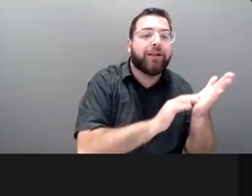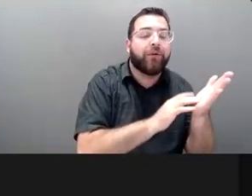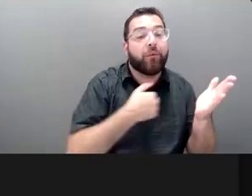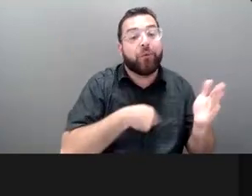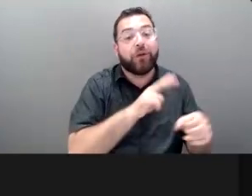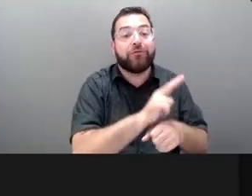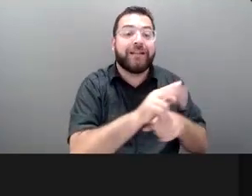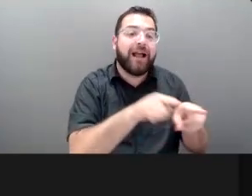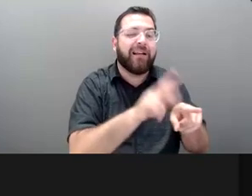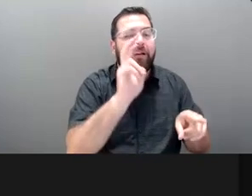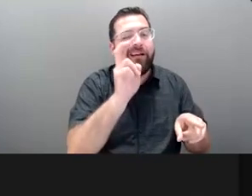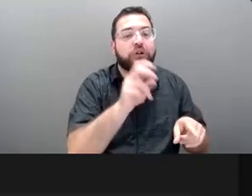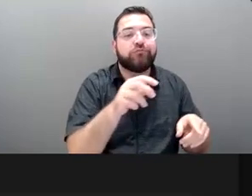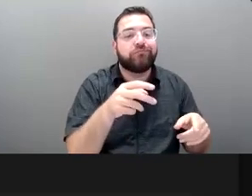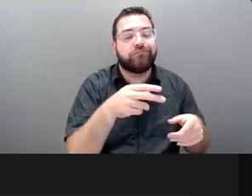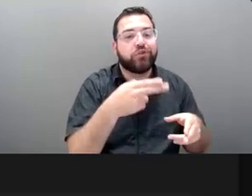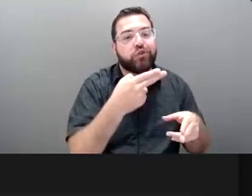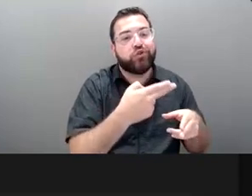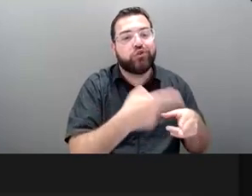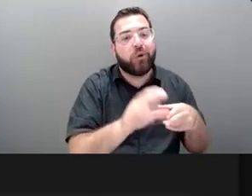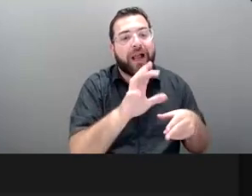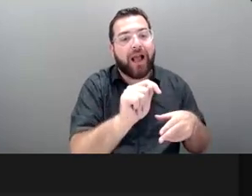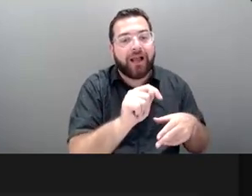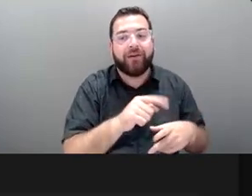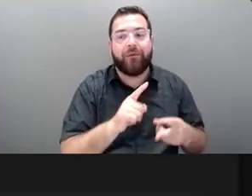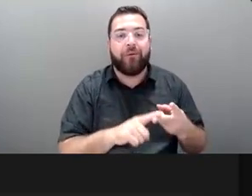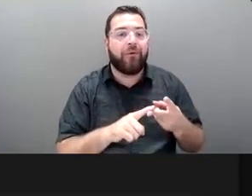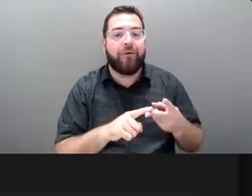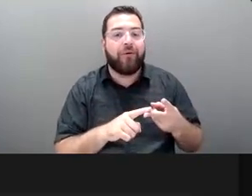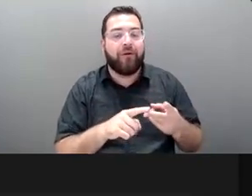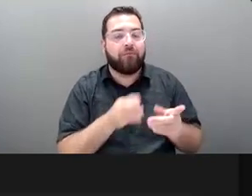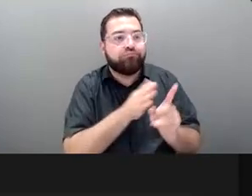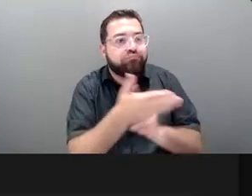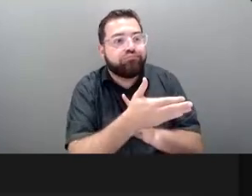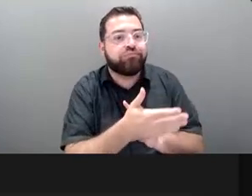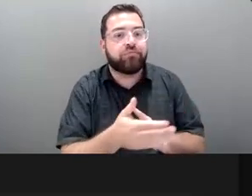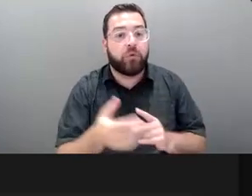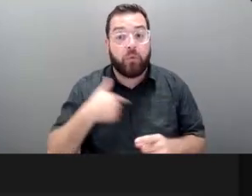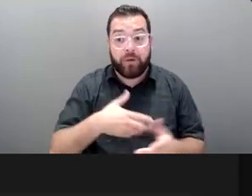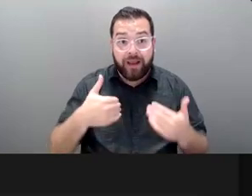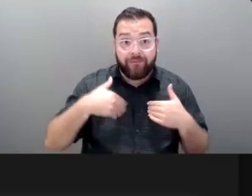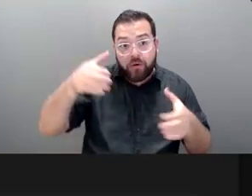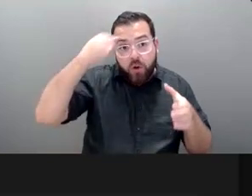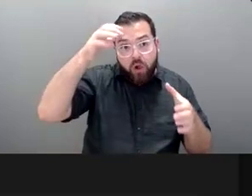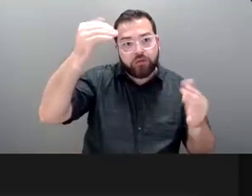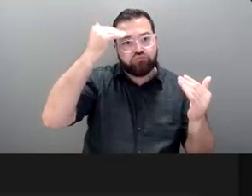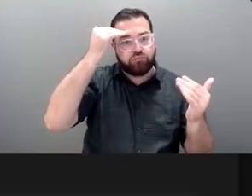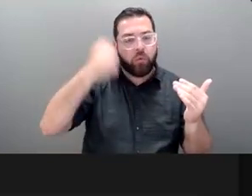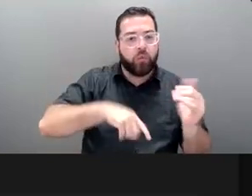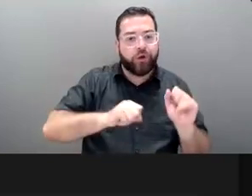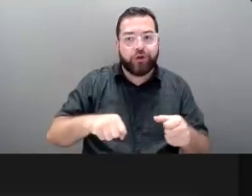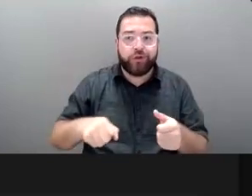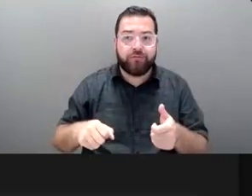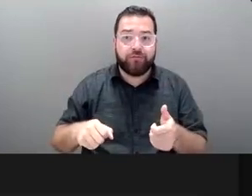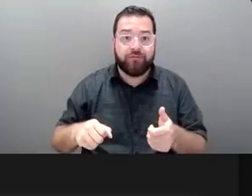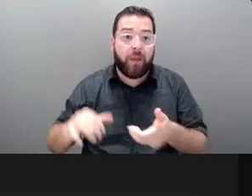or an assistant or to jumpstart our thinking. When we have knowledge, we really can like gain something from thought partnering with